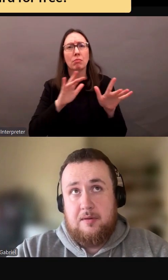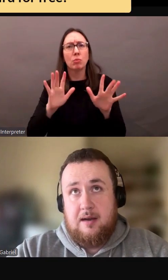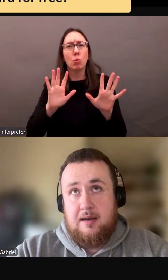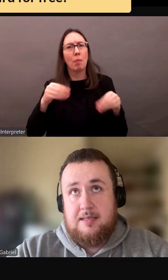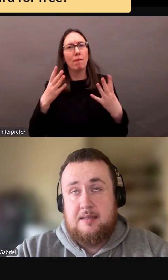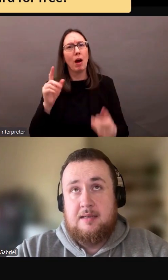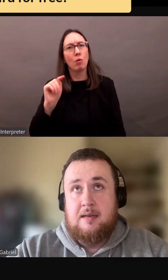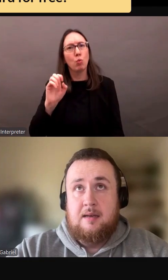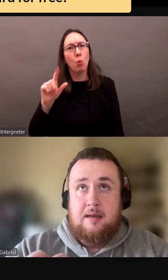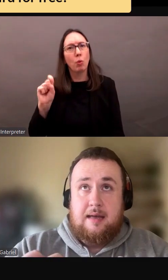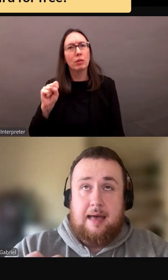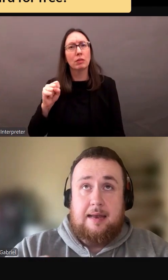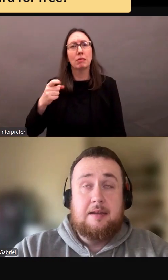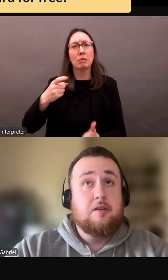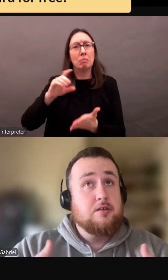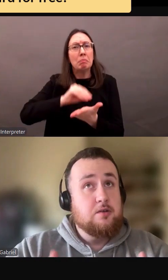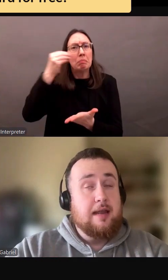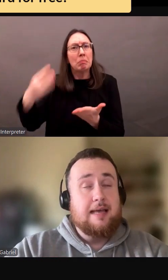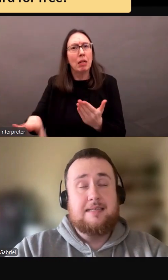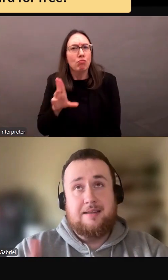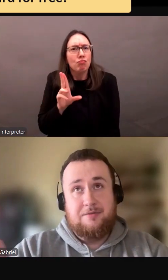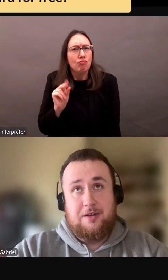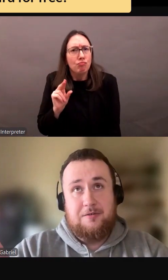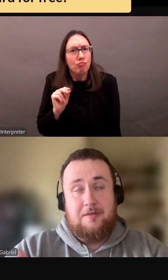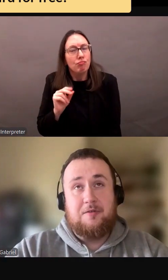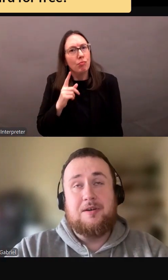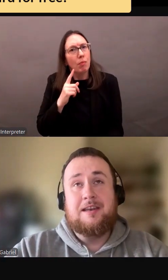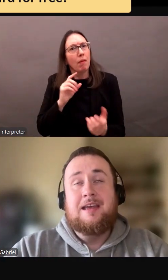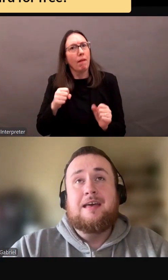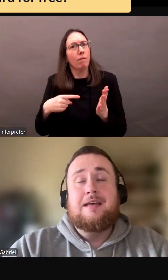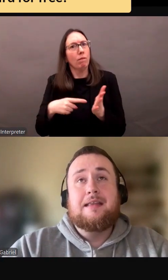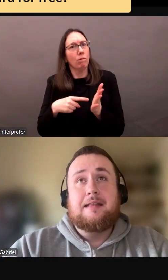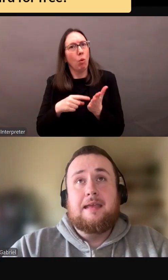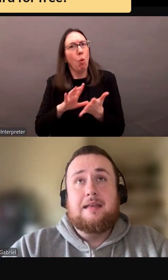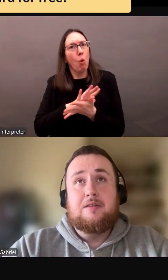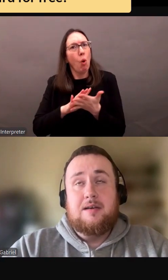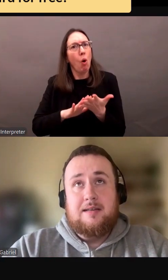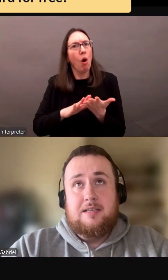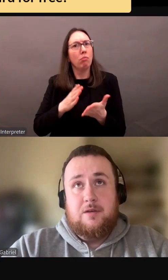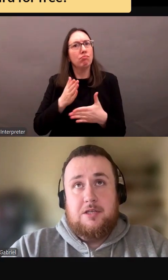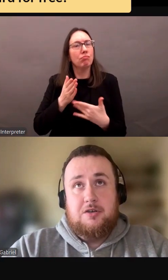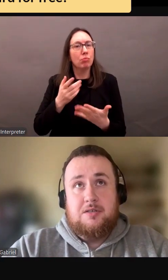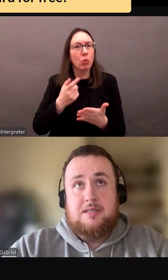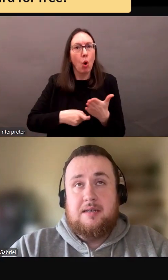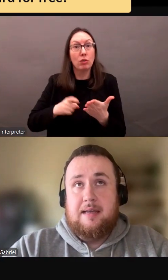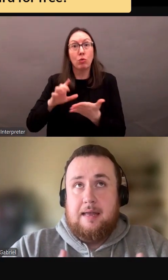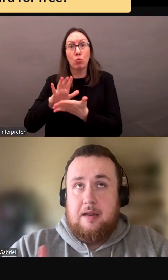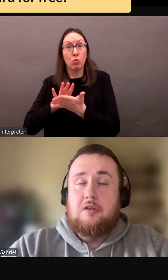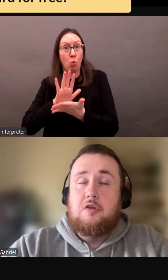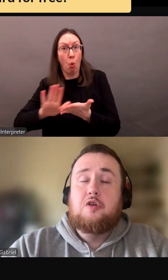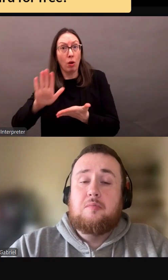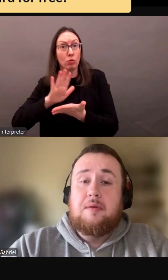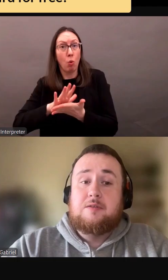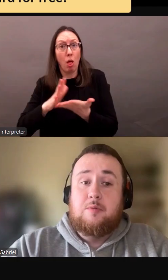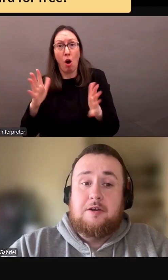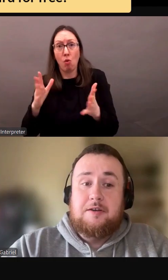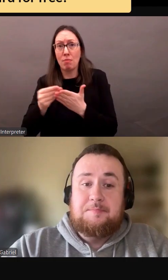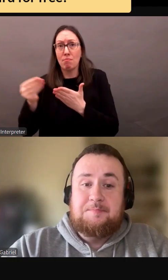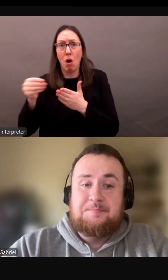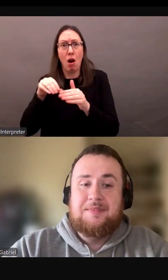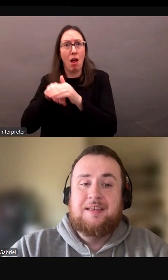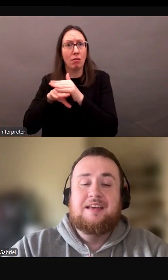affordable cost, and your school has it free for everyone, that they could use all these features and do your best